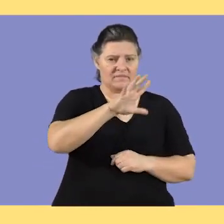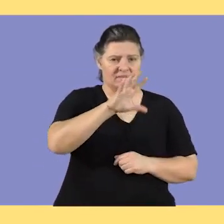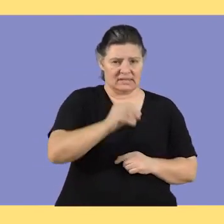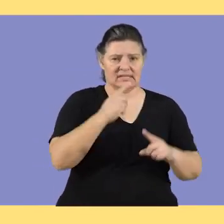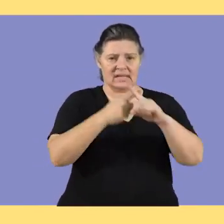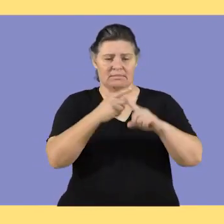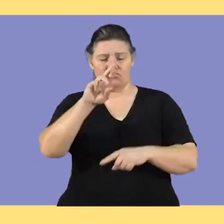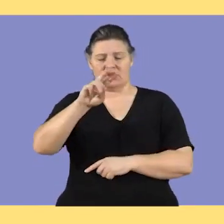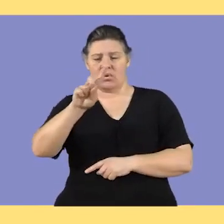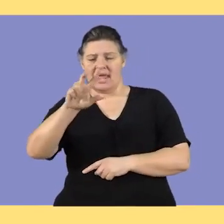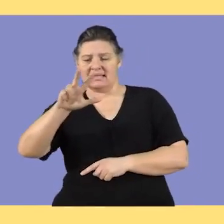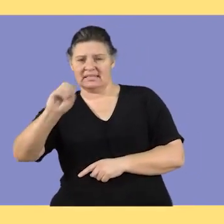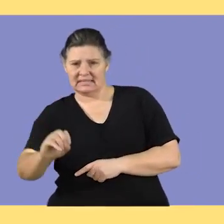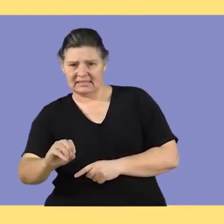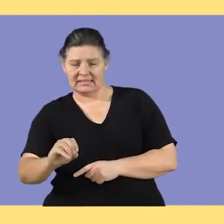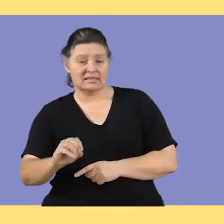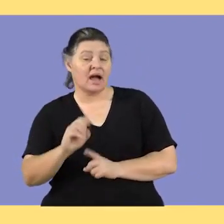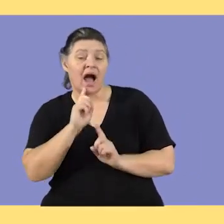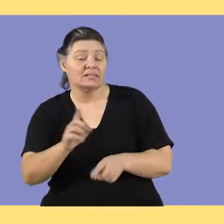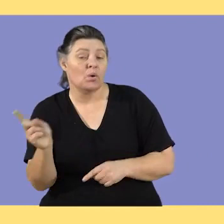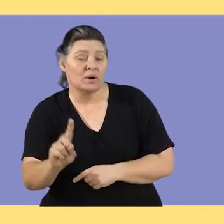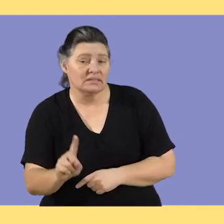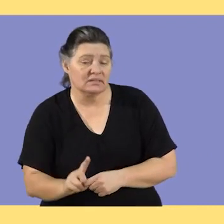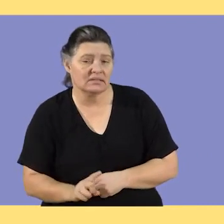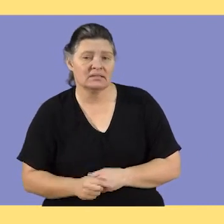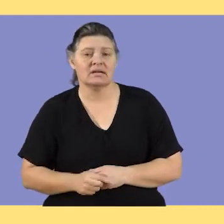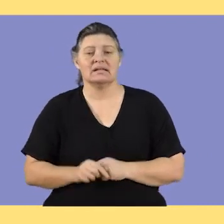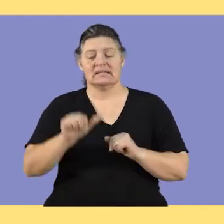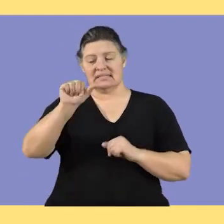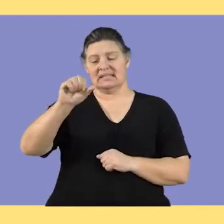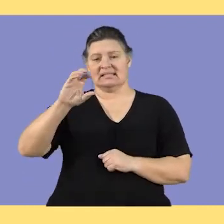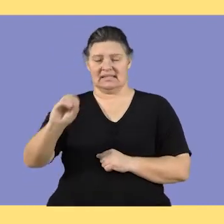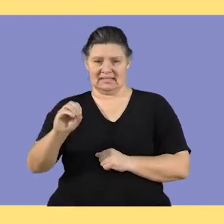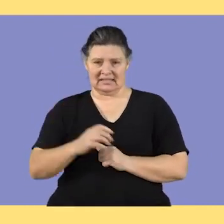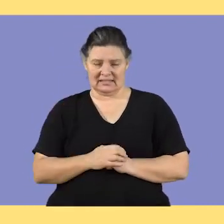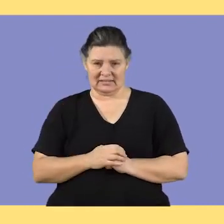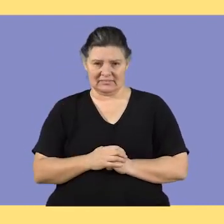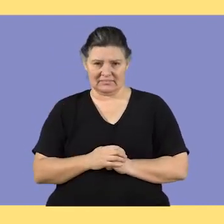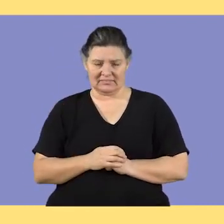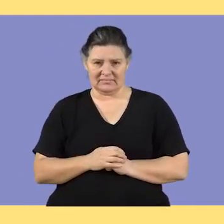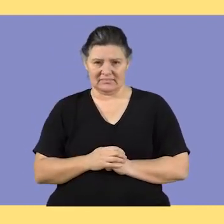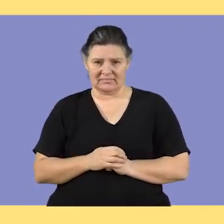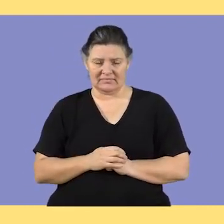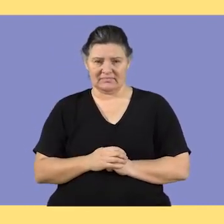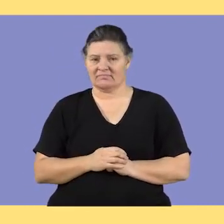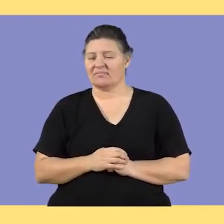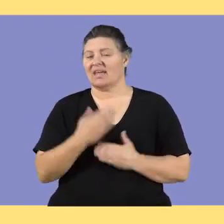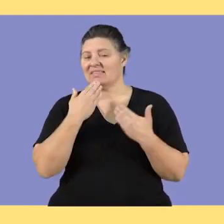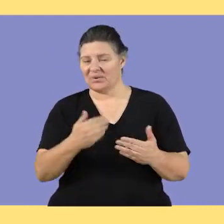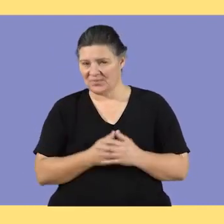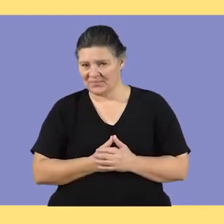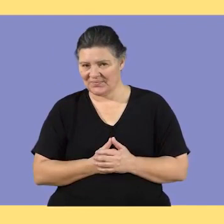that. Punch that in your calculator. How much do you get? Thank you. Someone is saying, I'm getting 60, 60,